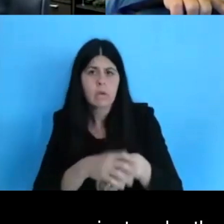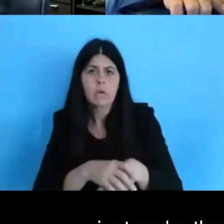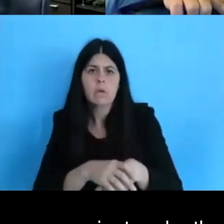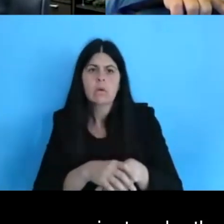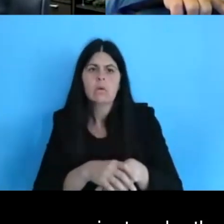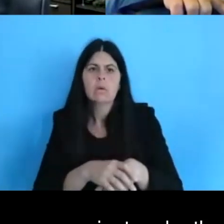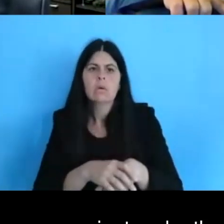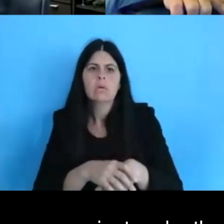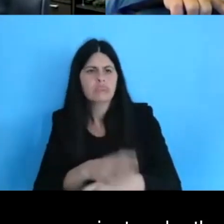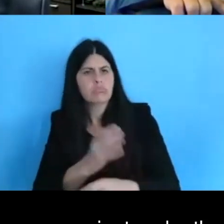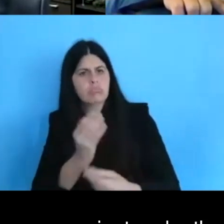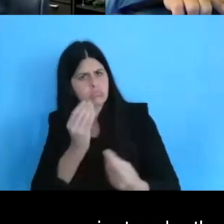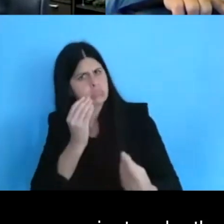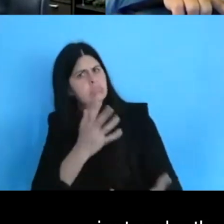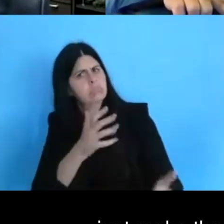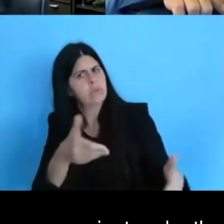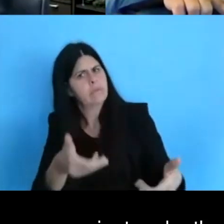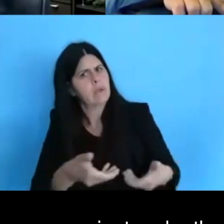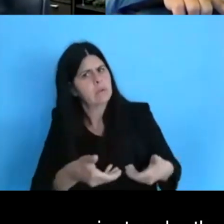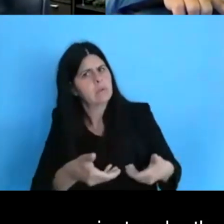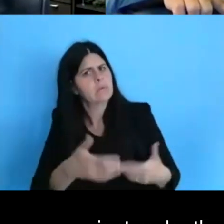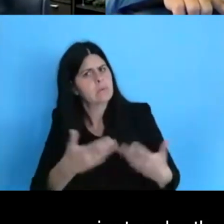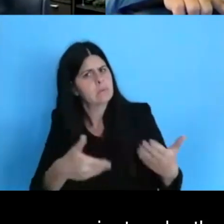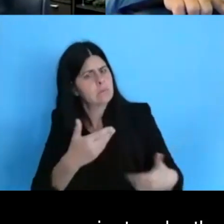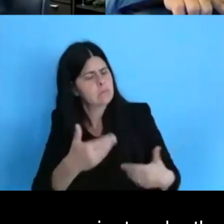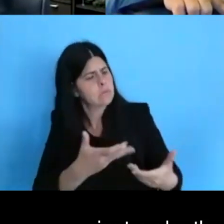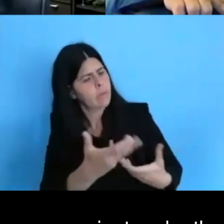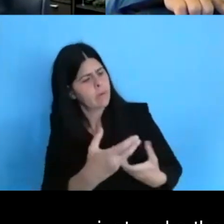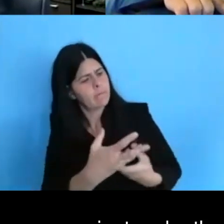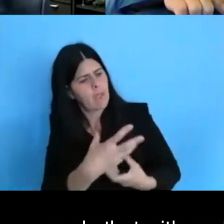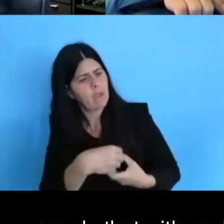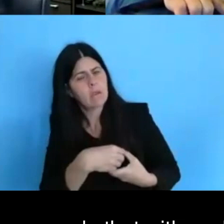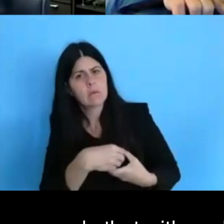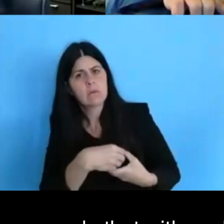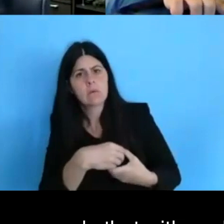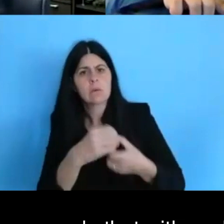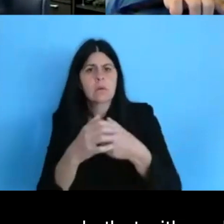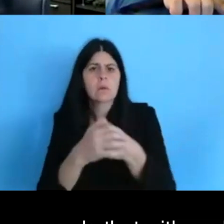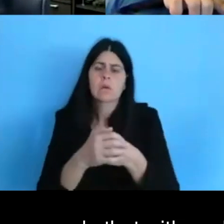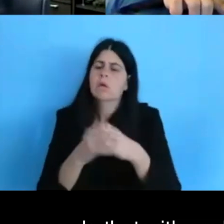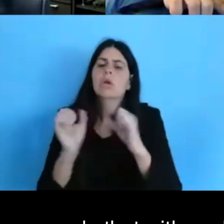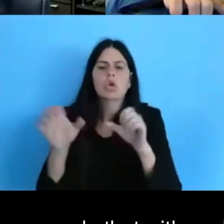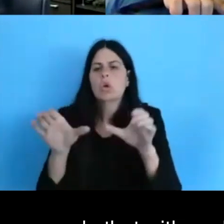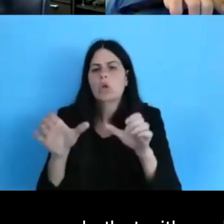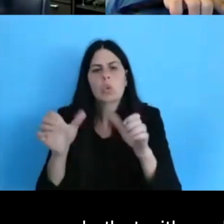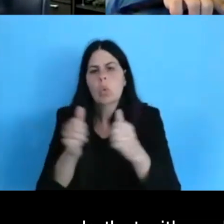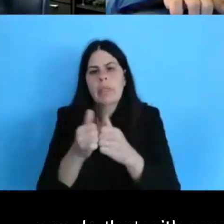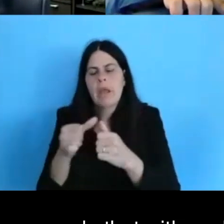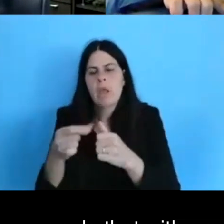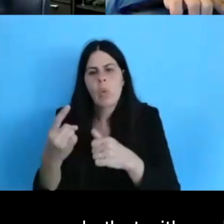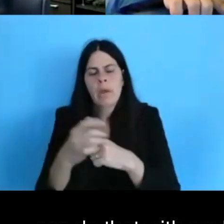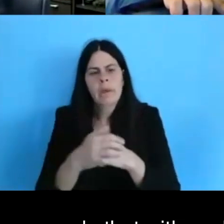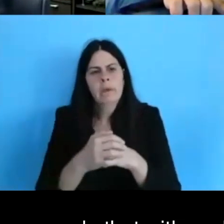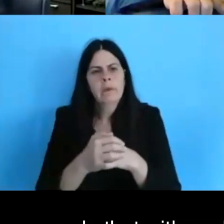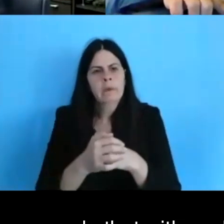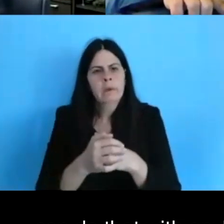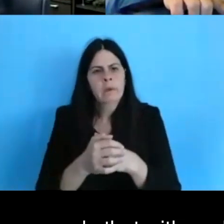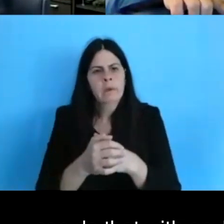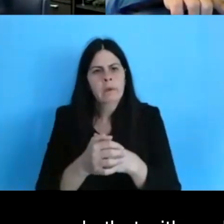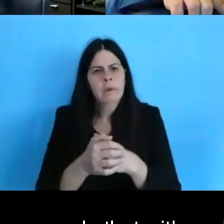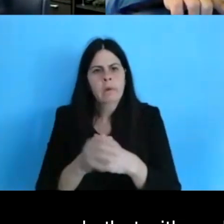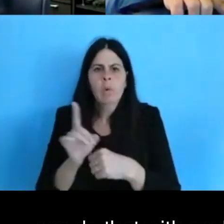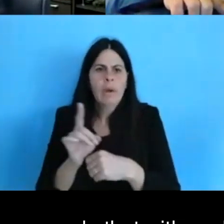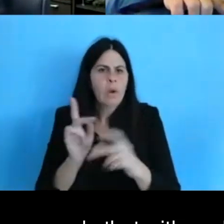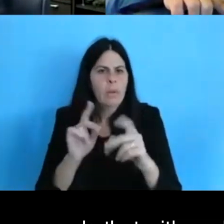Just make them feel welcome and keeping them engaged. Whether, you can do that with anybody, basically. Where do folks go for lunch?